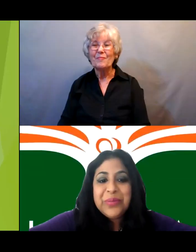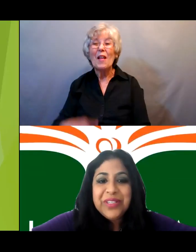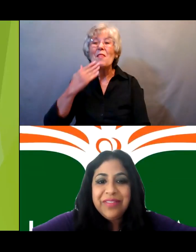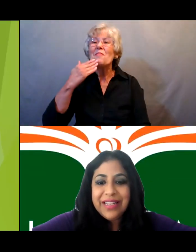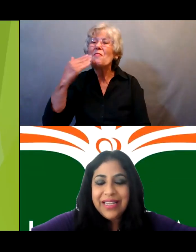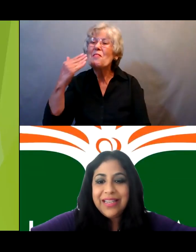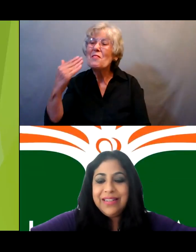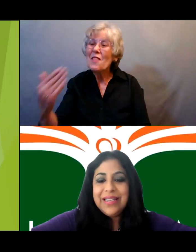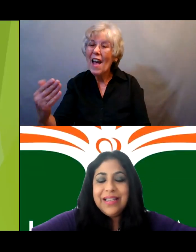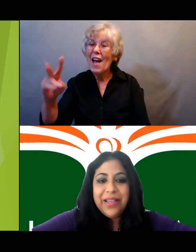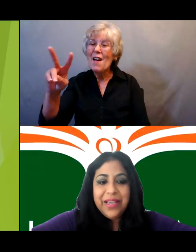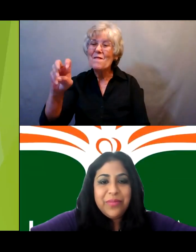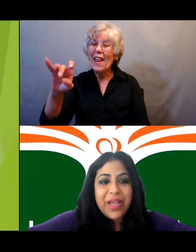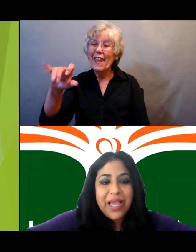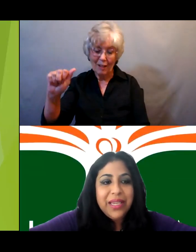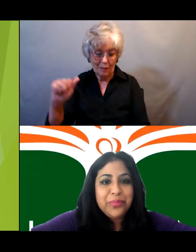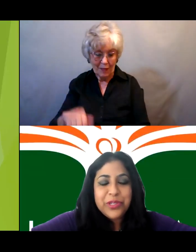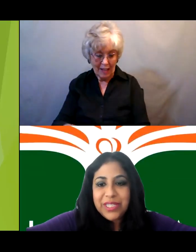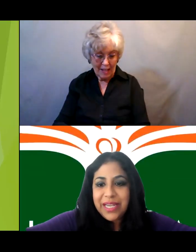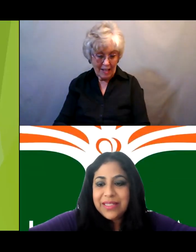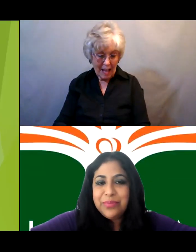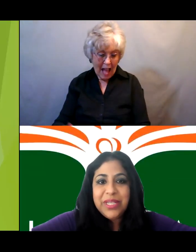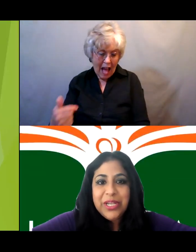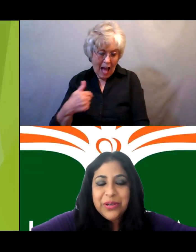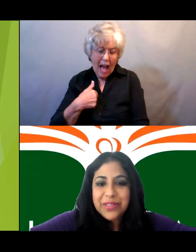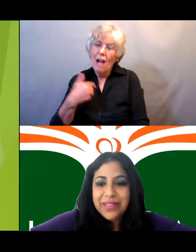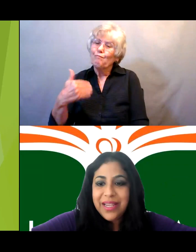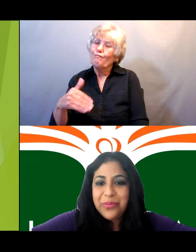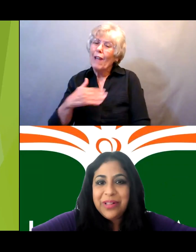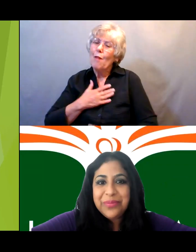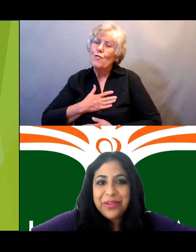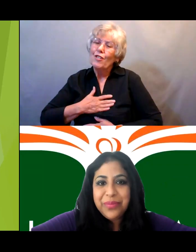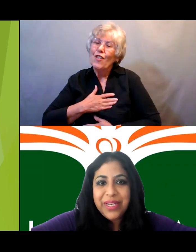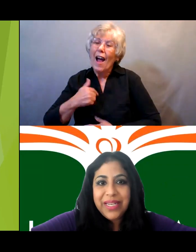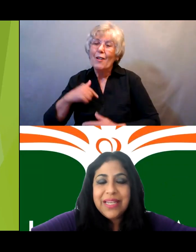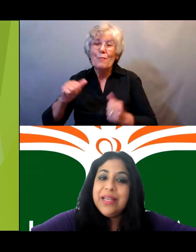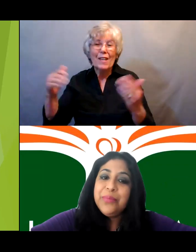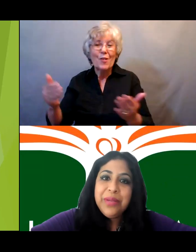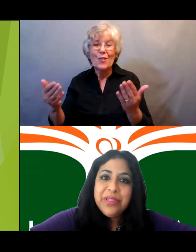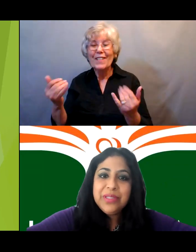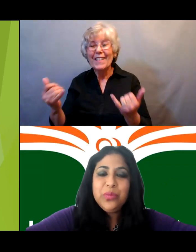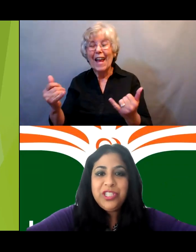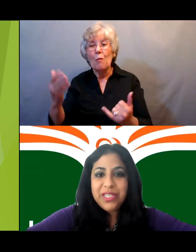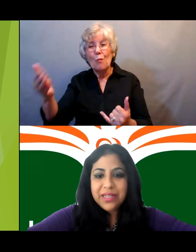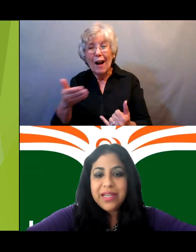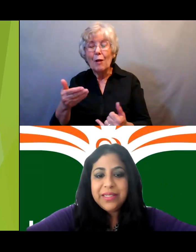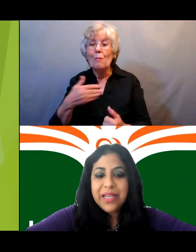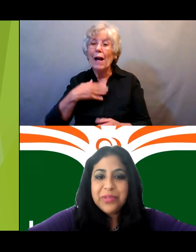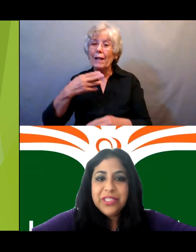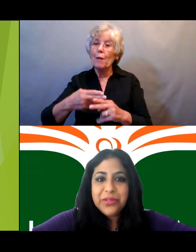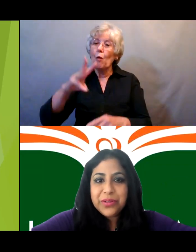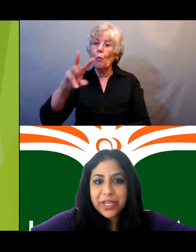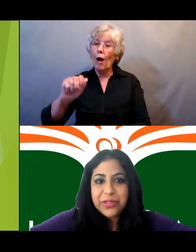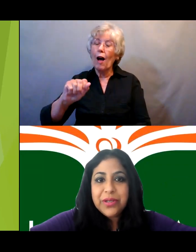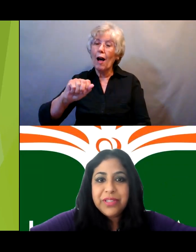Thank you so much, Felia. I appreciate being here today. Welcome, everybody. My name is Wajia Khan.